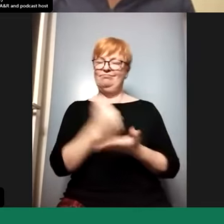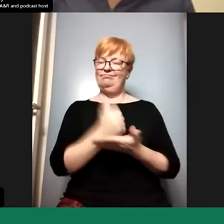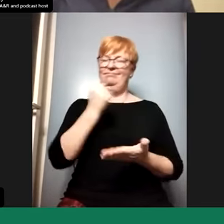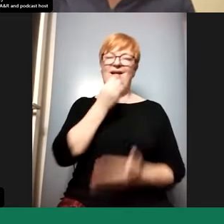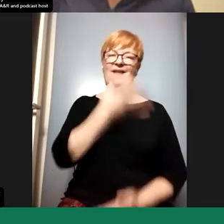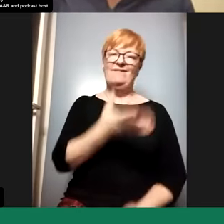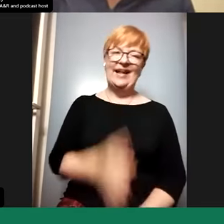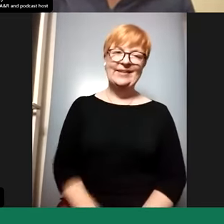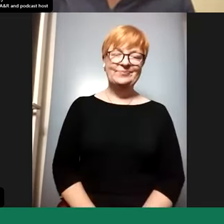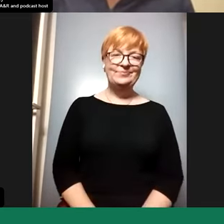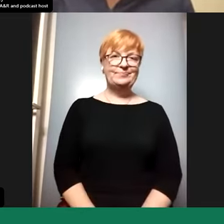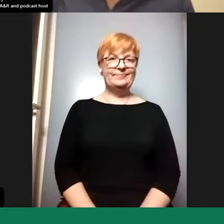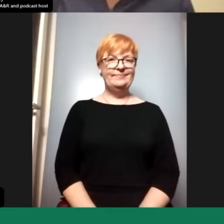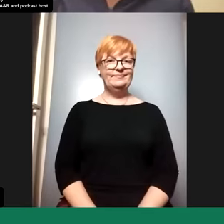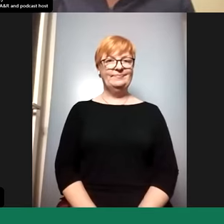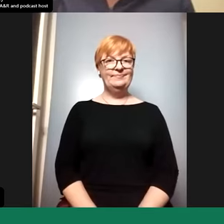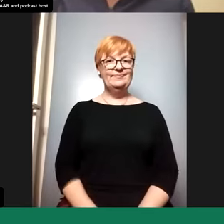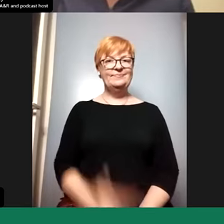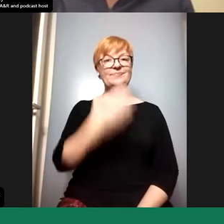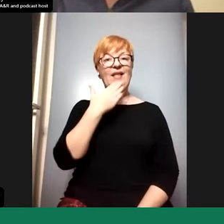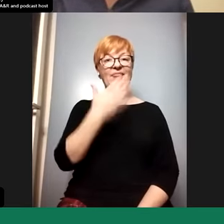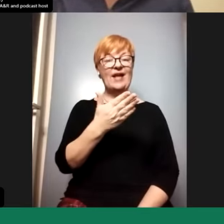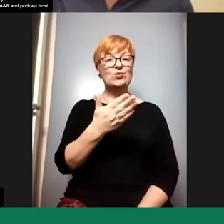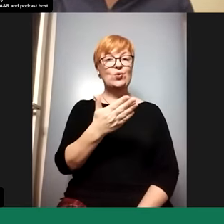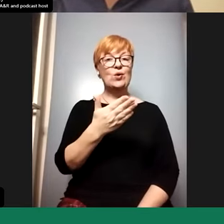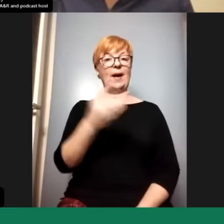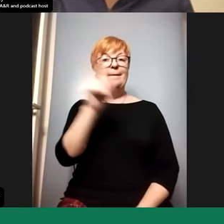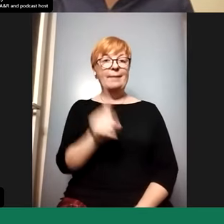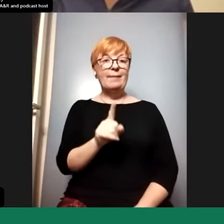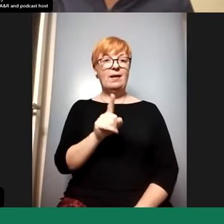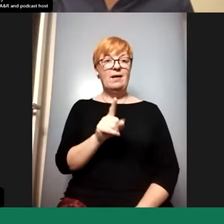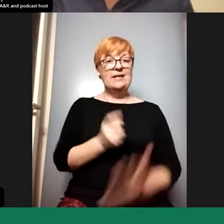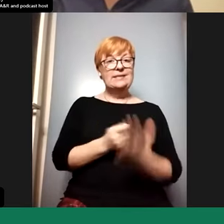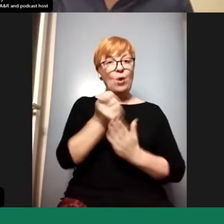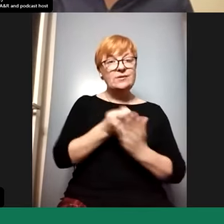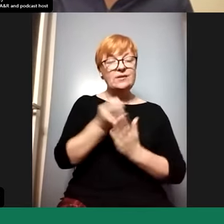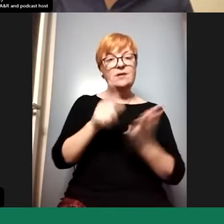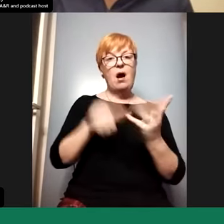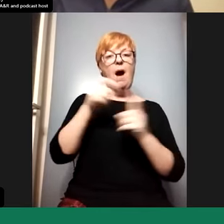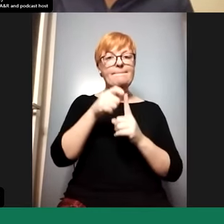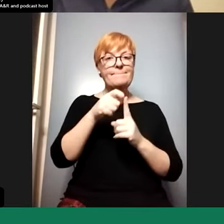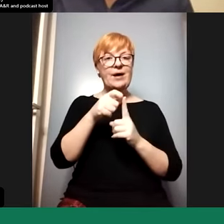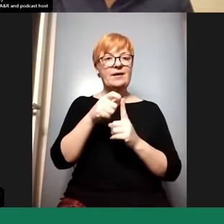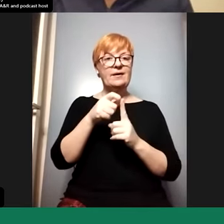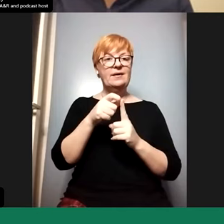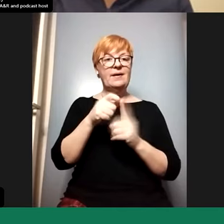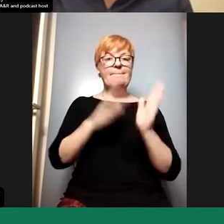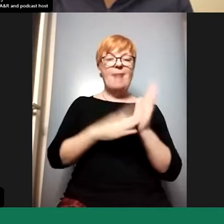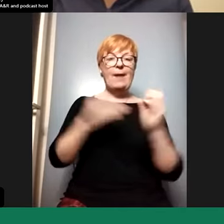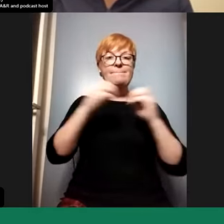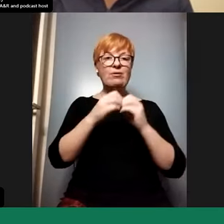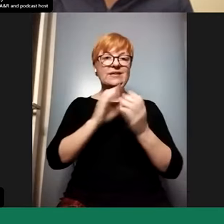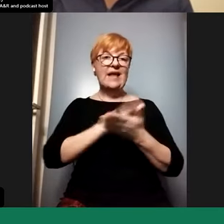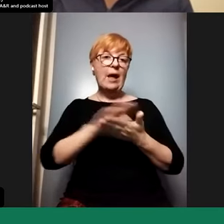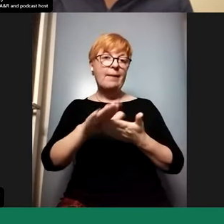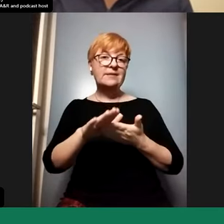And also thanks to people who've sponsored our projects, and Michael Barrington Hibbets, who generously enabled